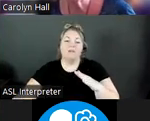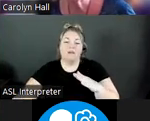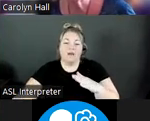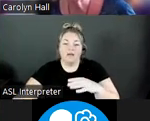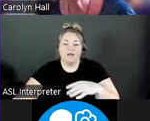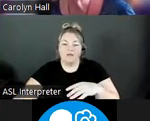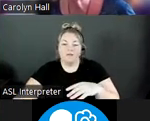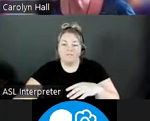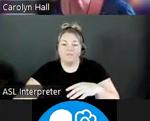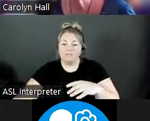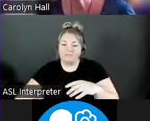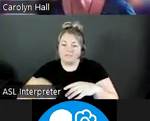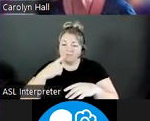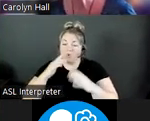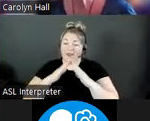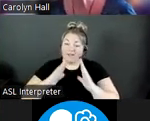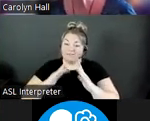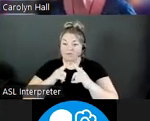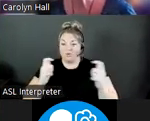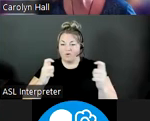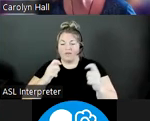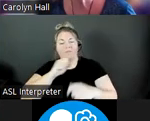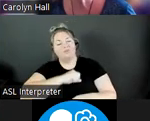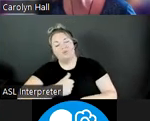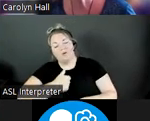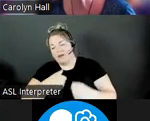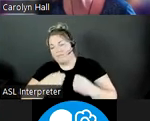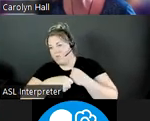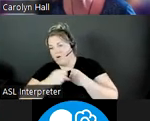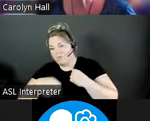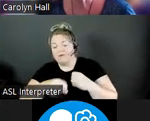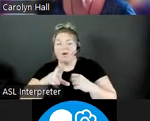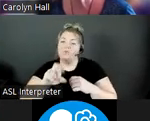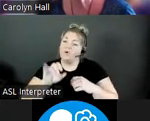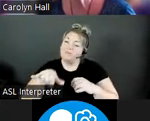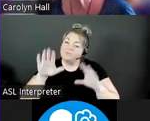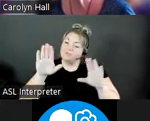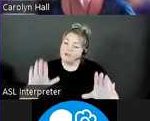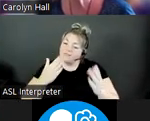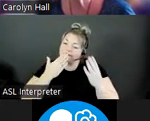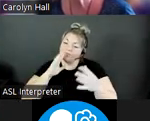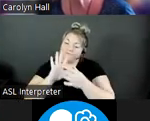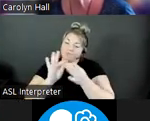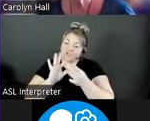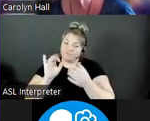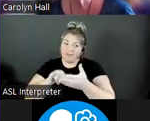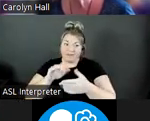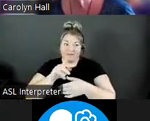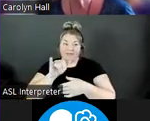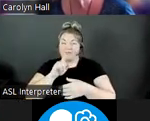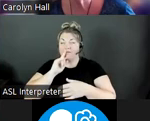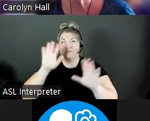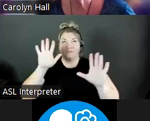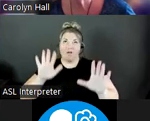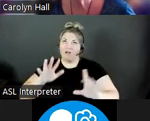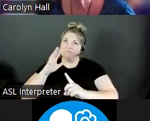so forth. Sorry for being long-winded. No, that's great. And thanks for mentioning that. And Kelly is the bomb. That's who I was